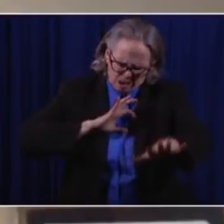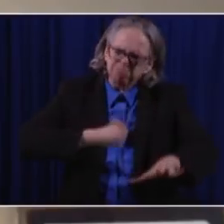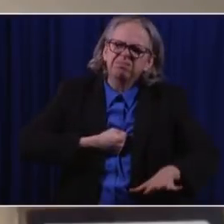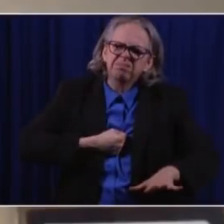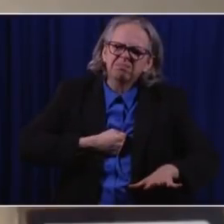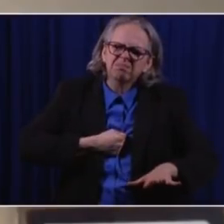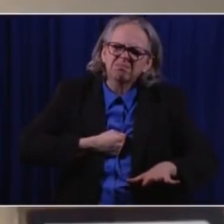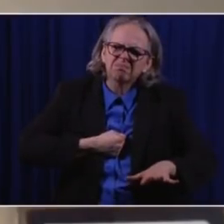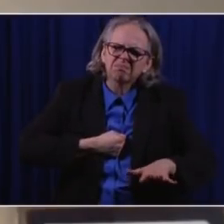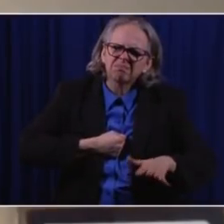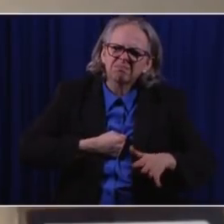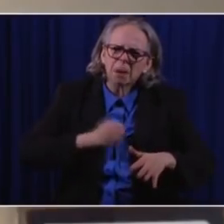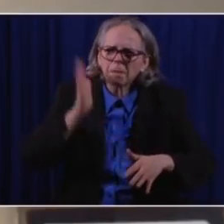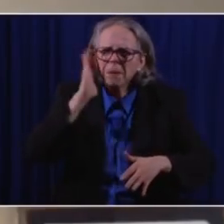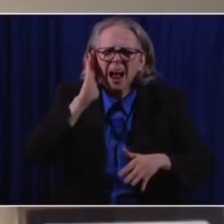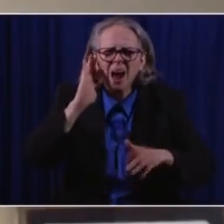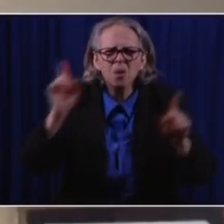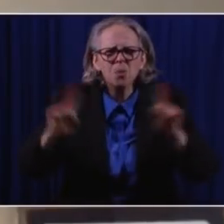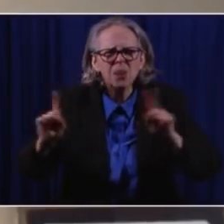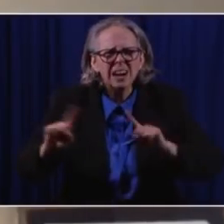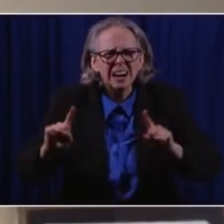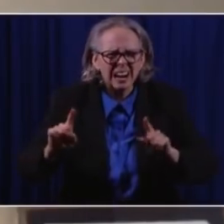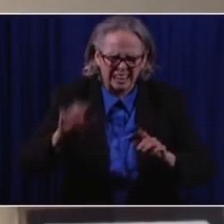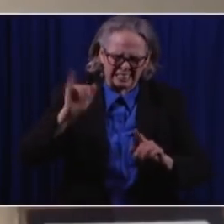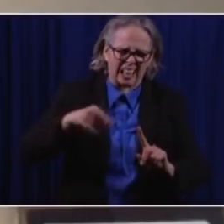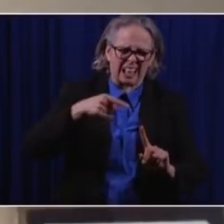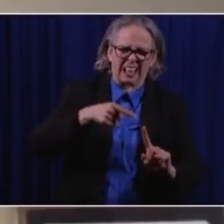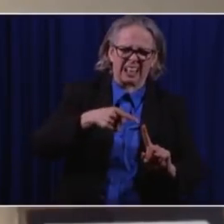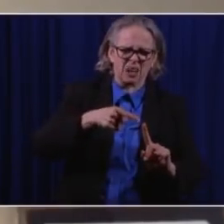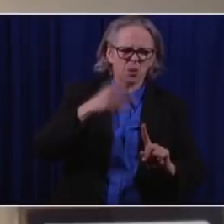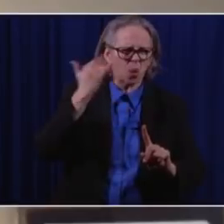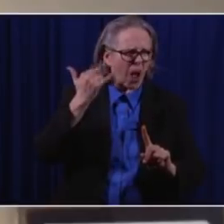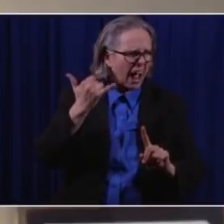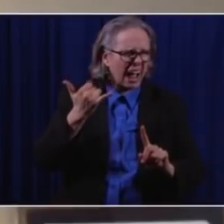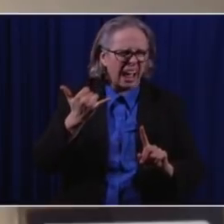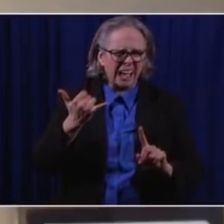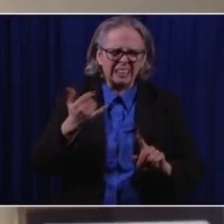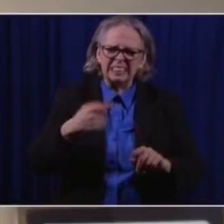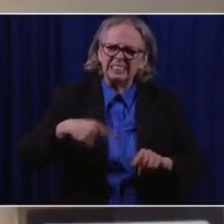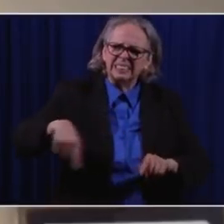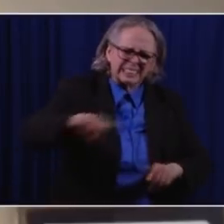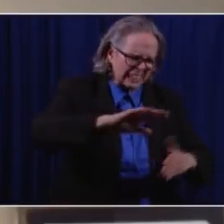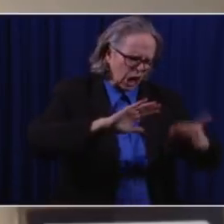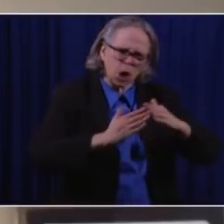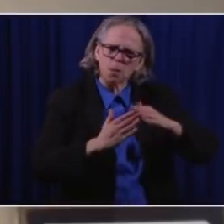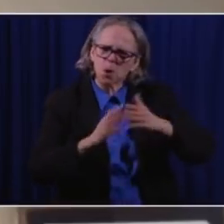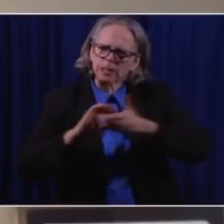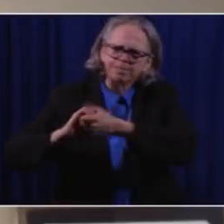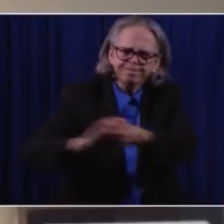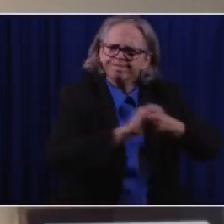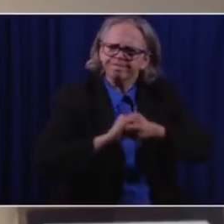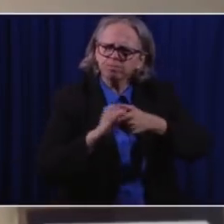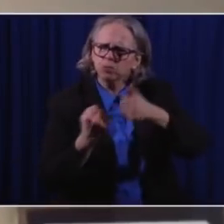kinds of things that make me say that we need community support now. We do not want to repeat her